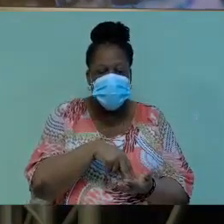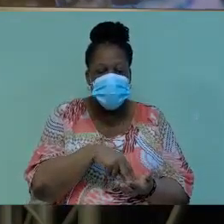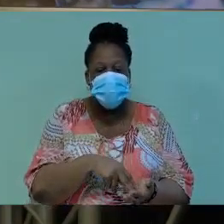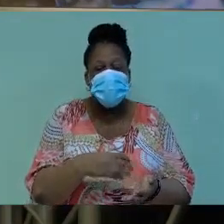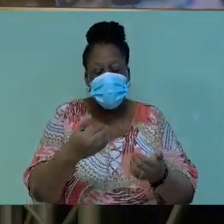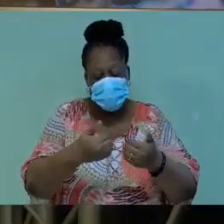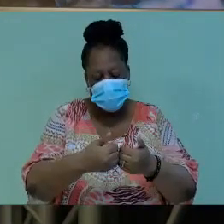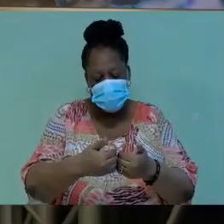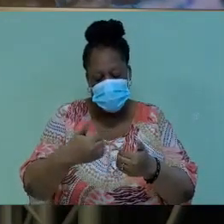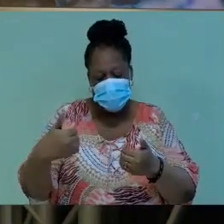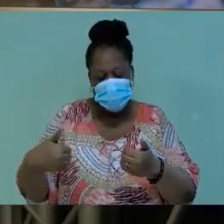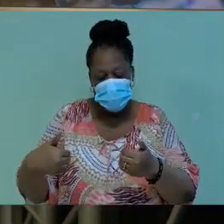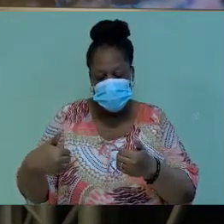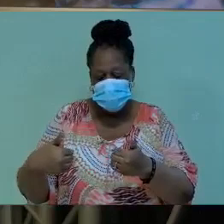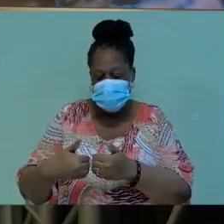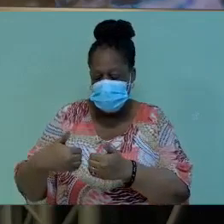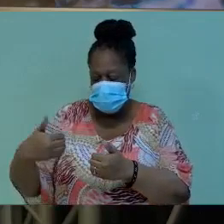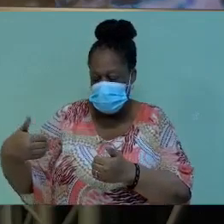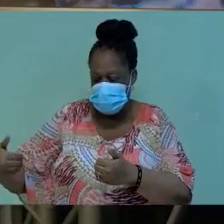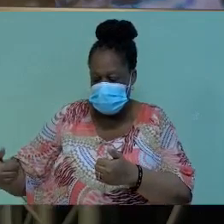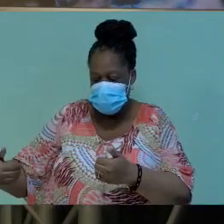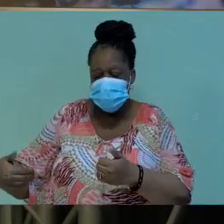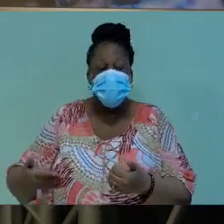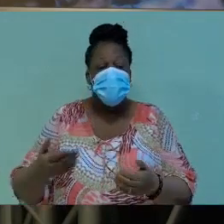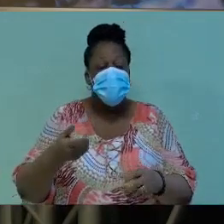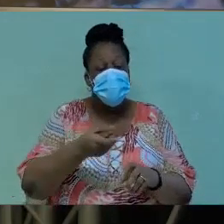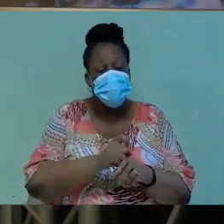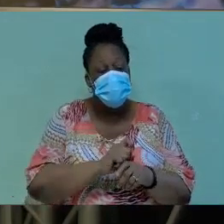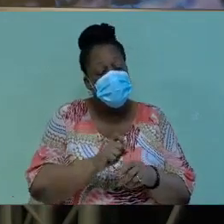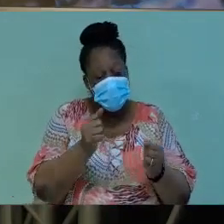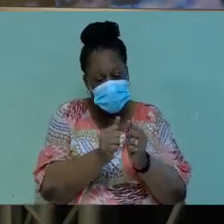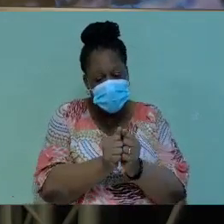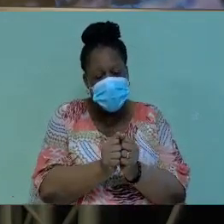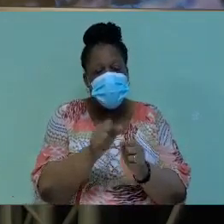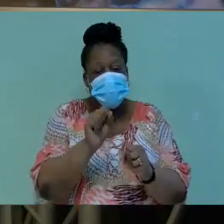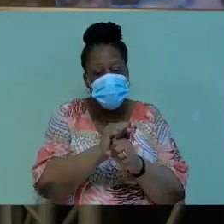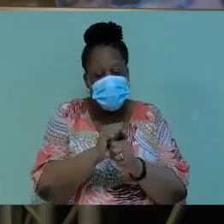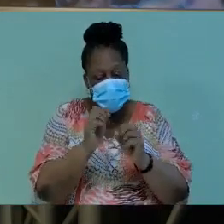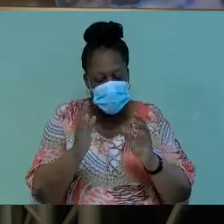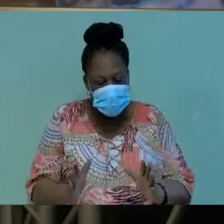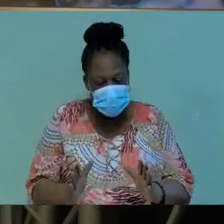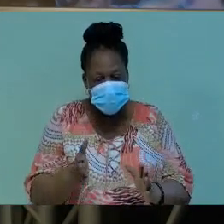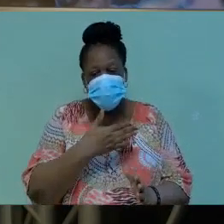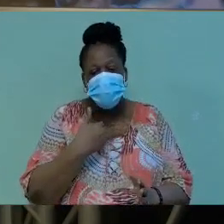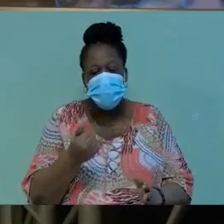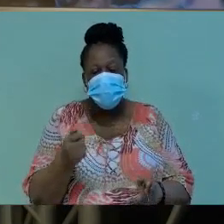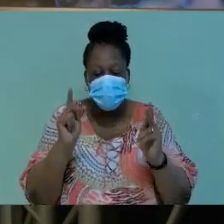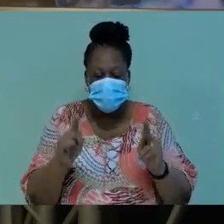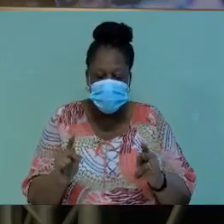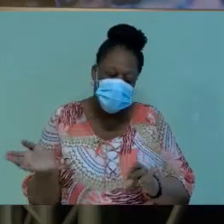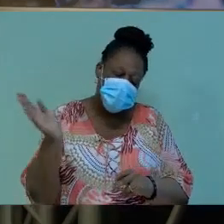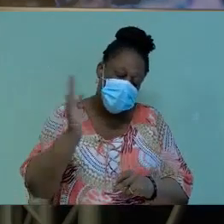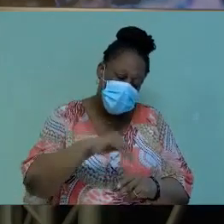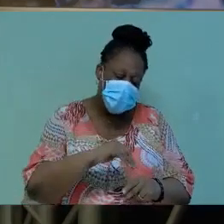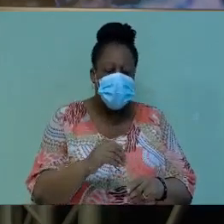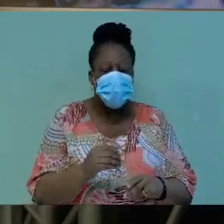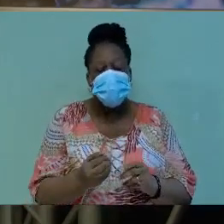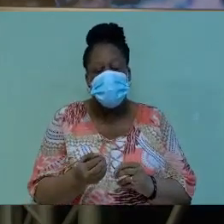of social and physical distancing between the staff, among staff, and between the staff and customers, and among